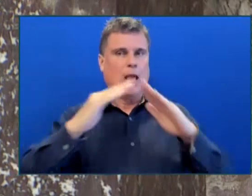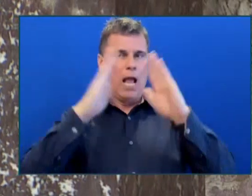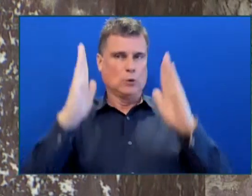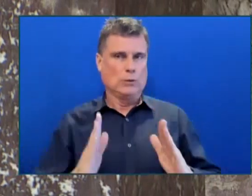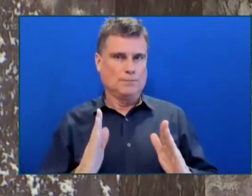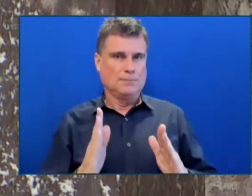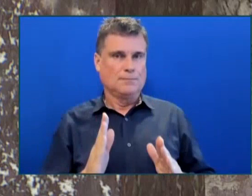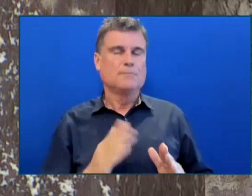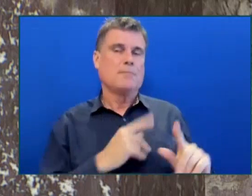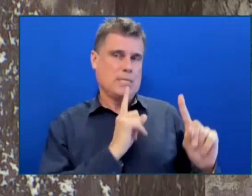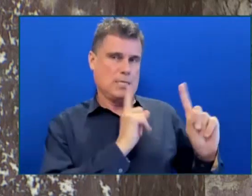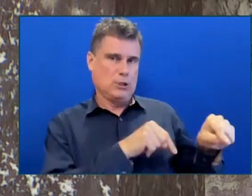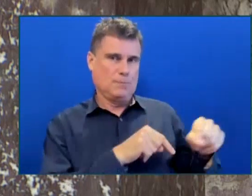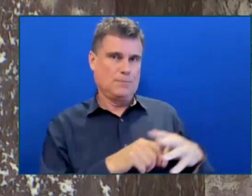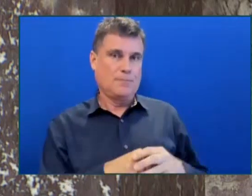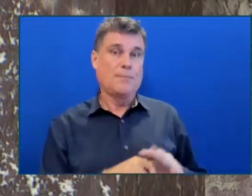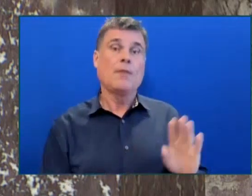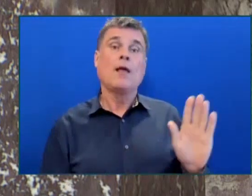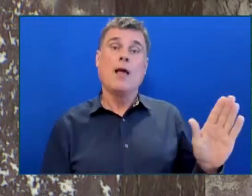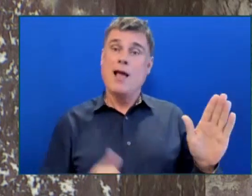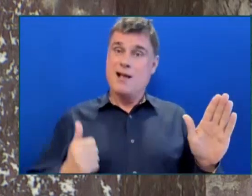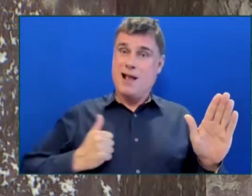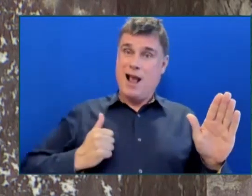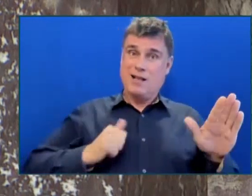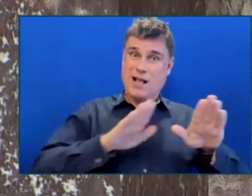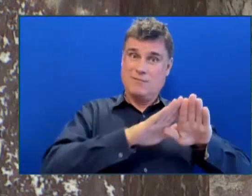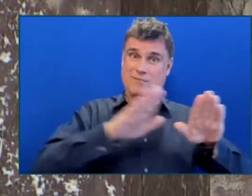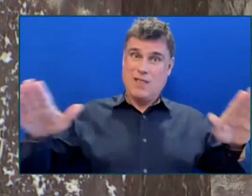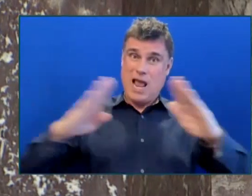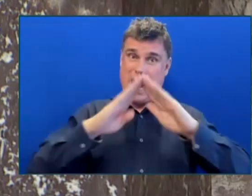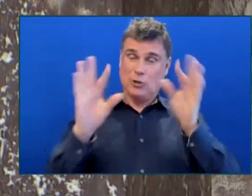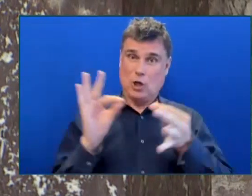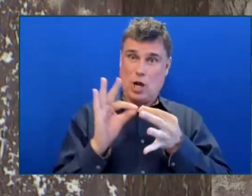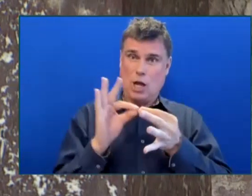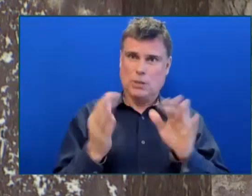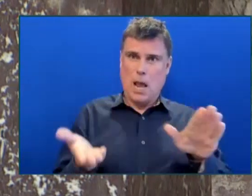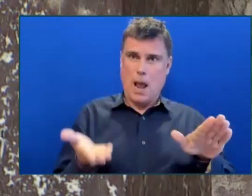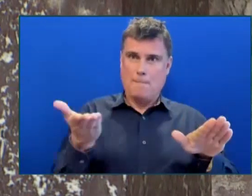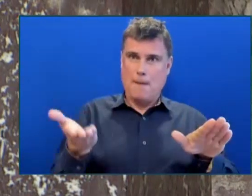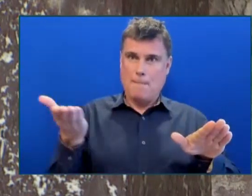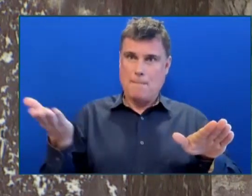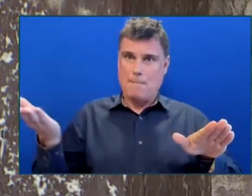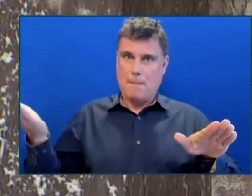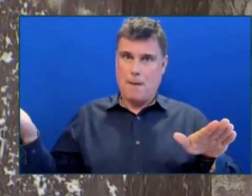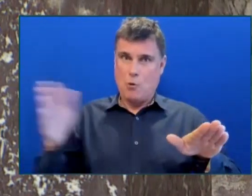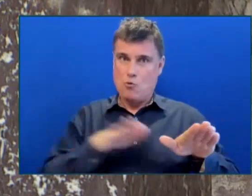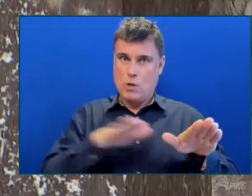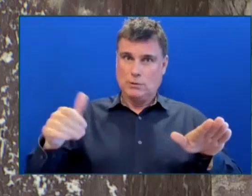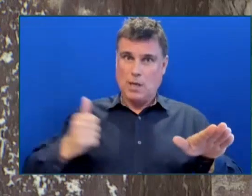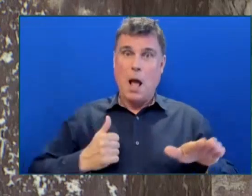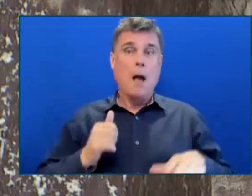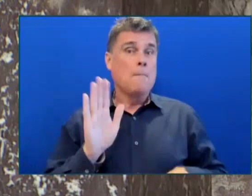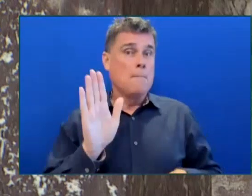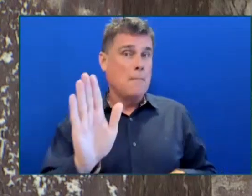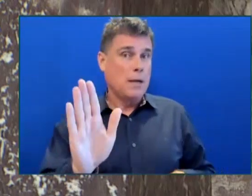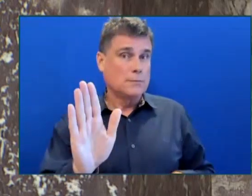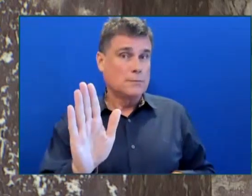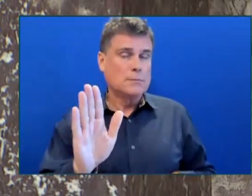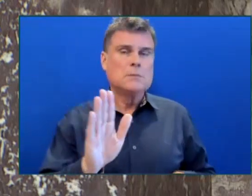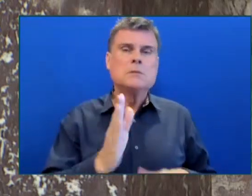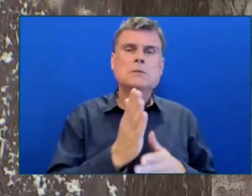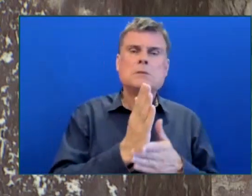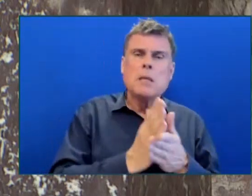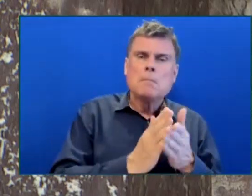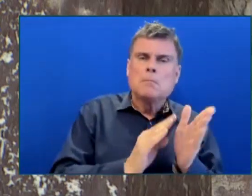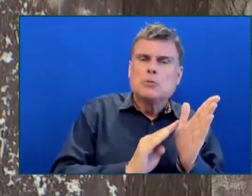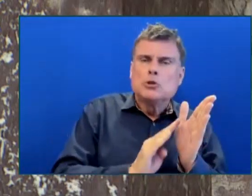significantly. Those on the lower end of the spectrum have seen rents trend lower, but the most expensive cities in the province are